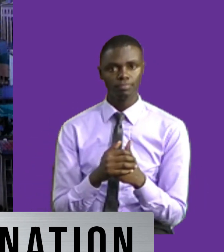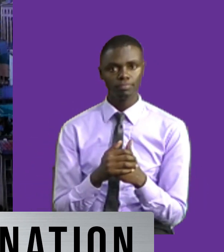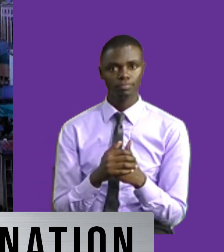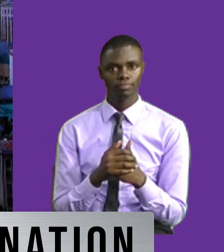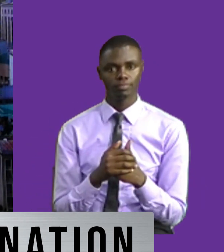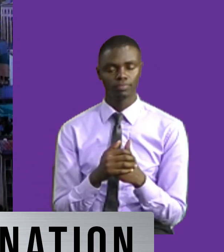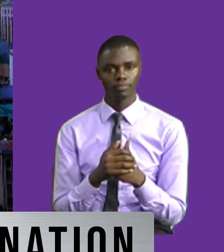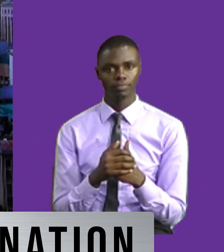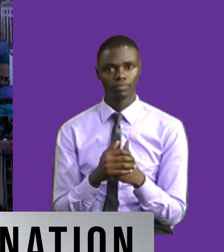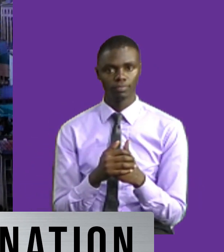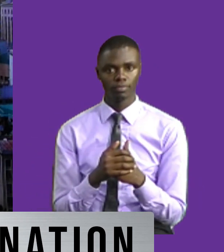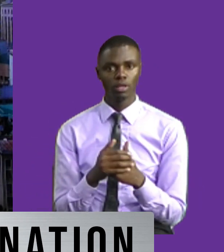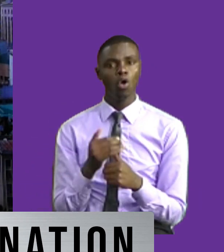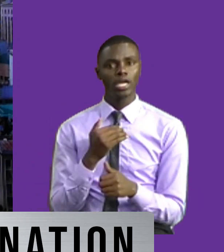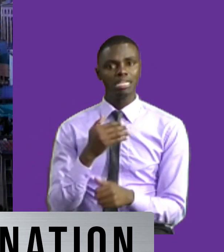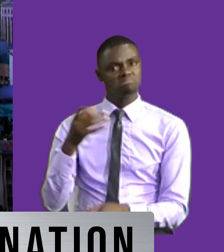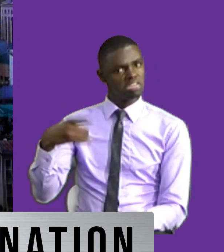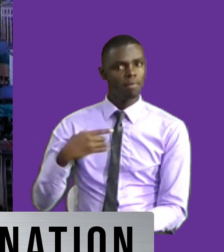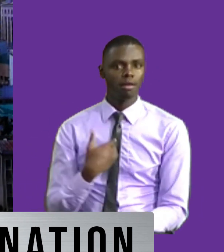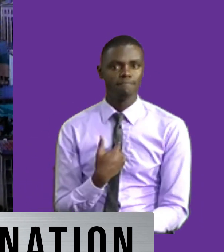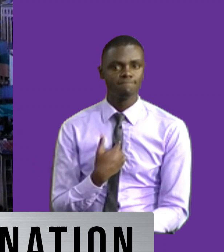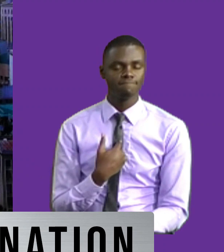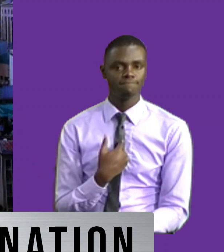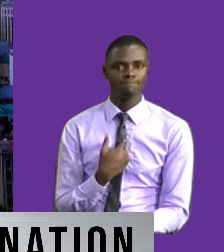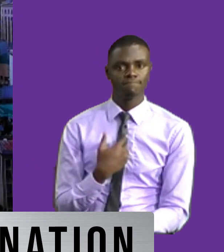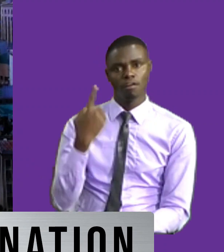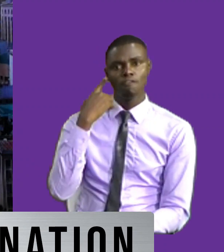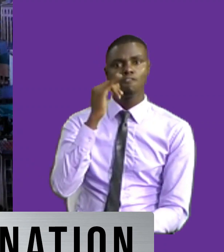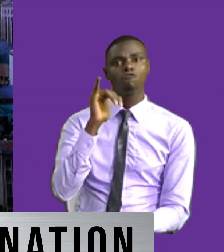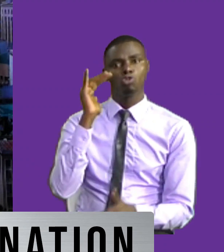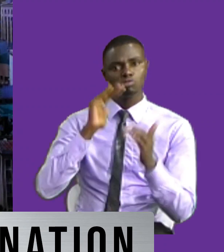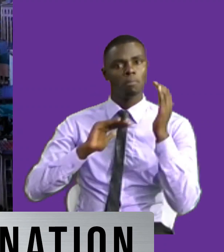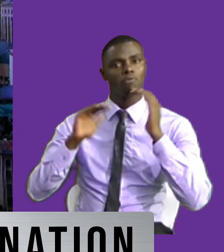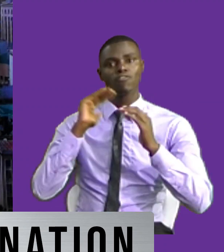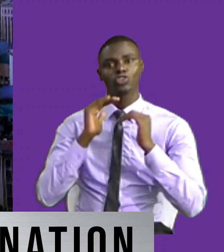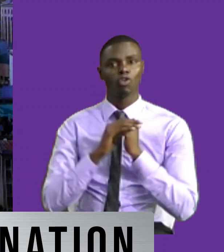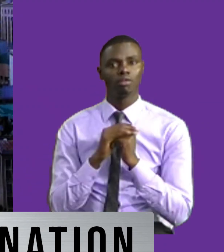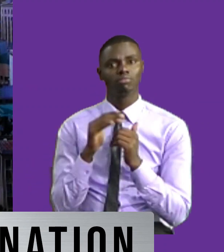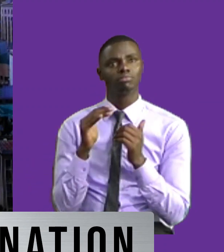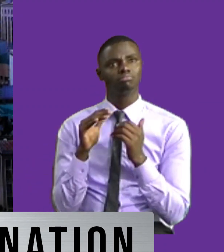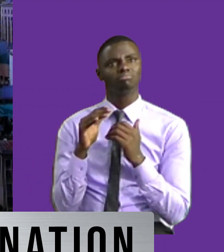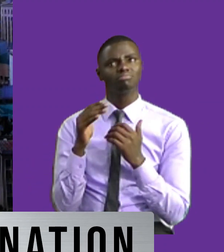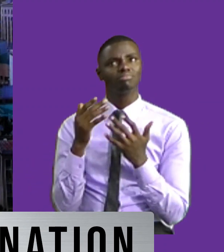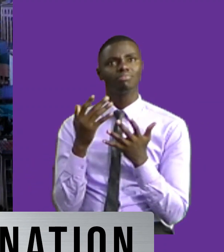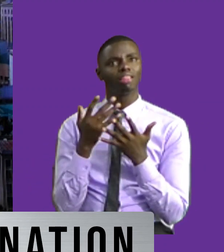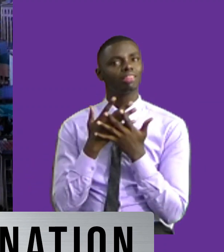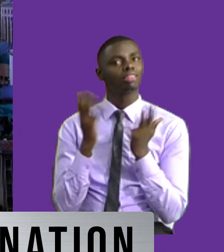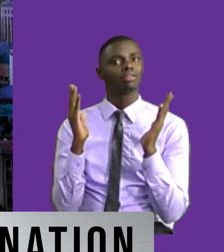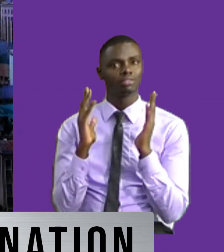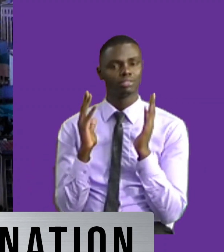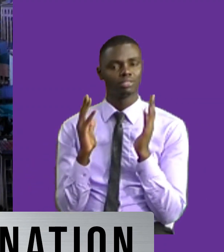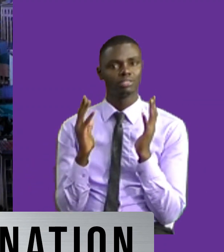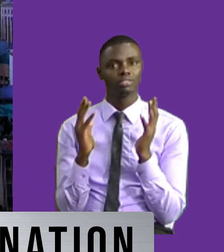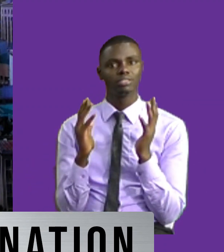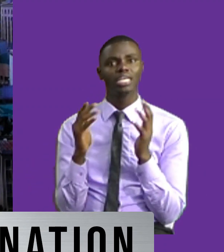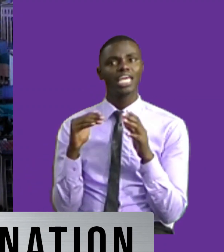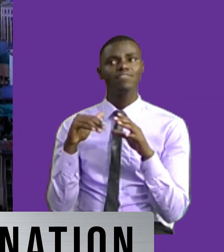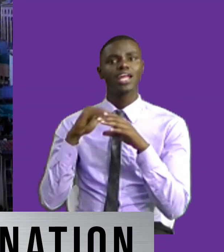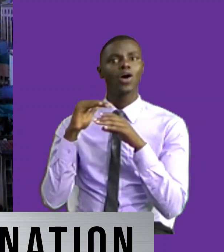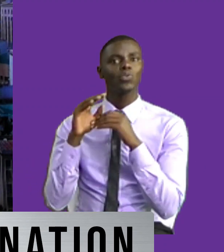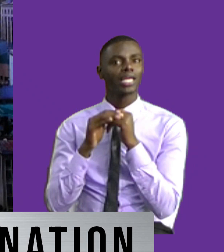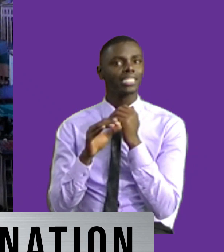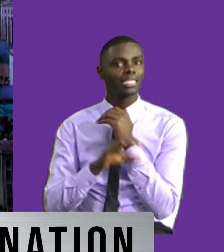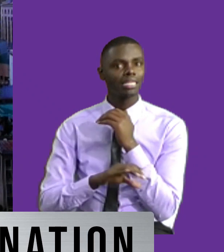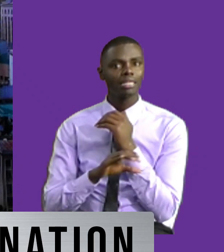And we've got demand for those professionals all over the place, even in foreign countries.